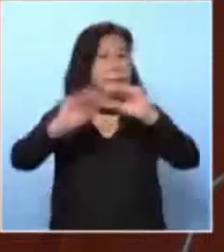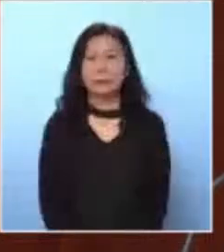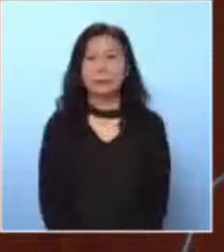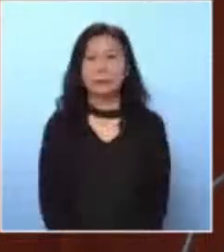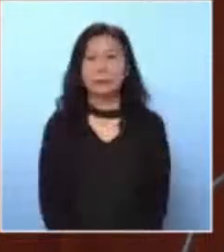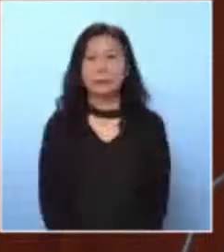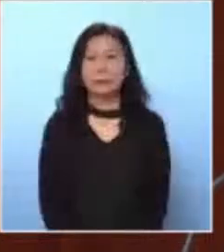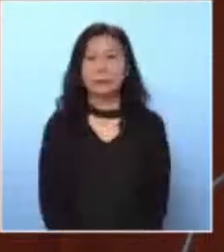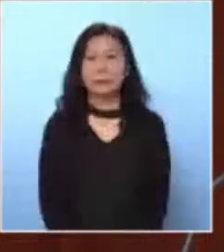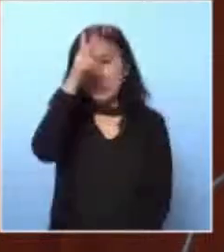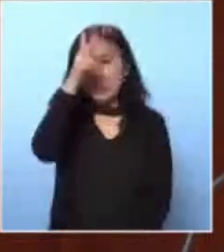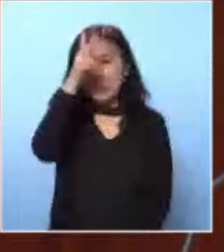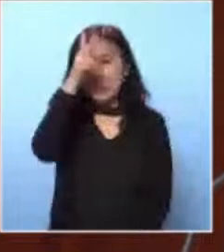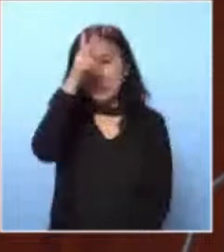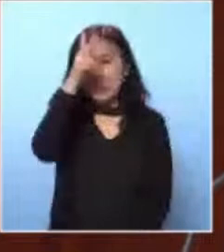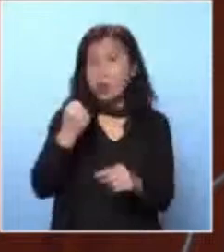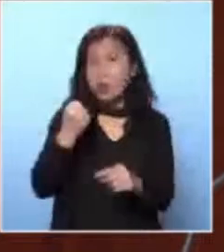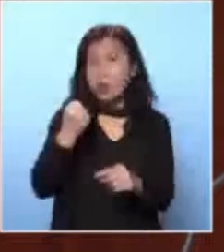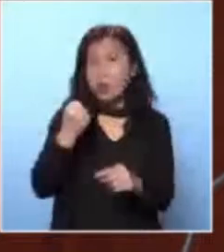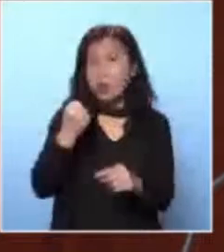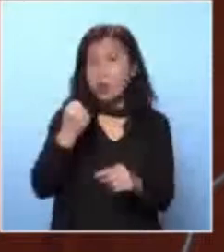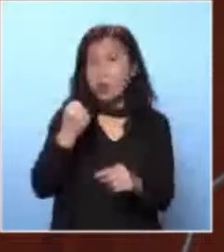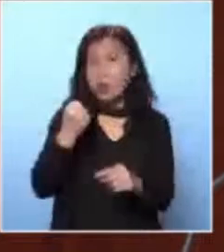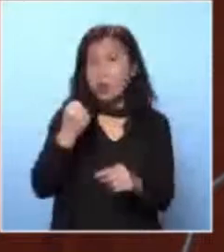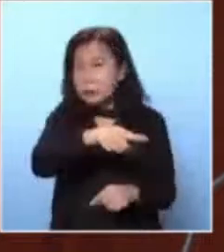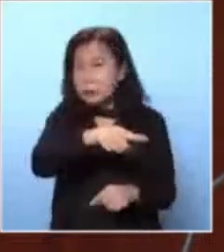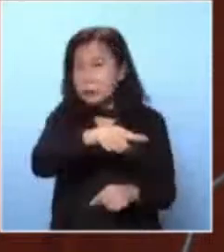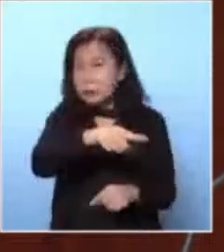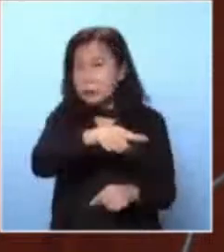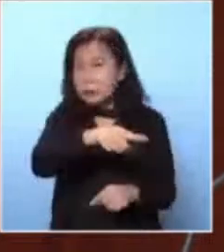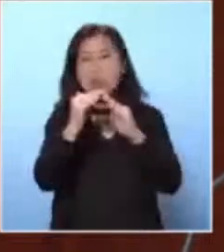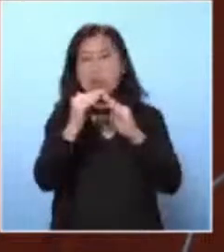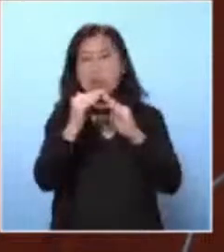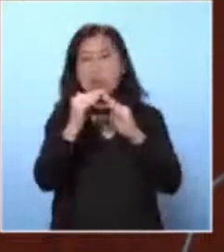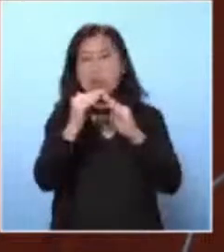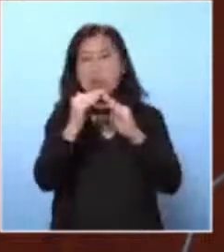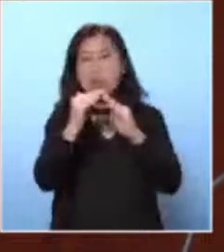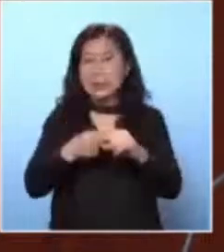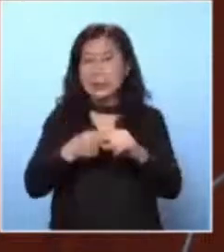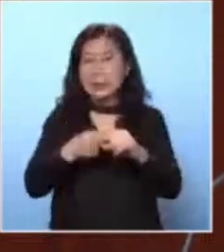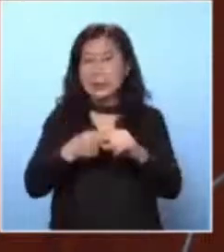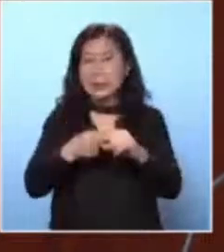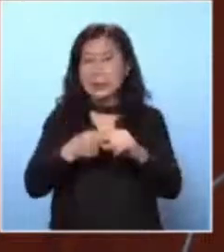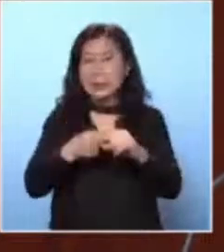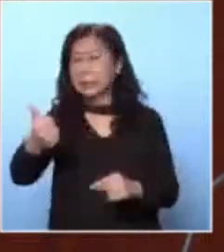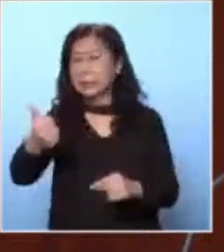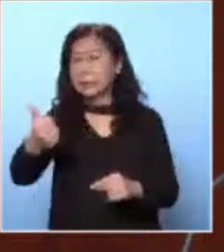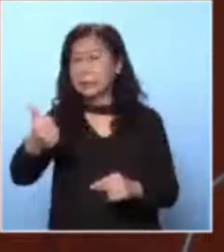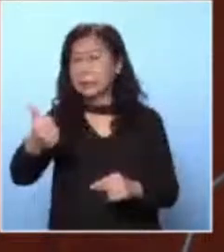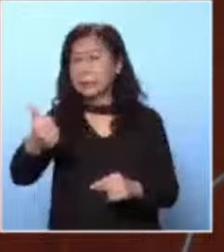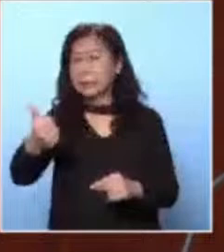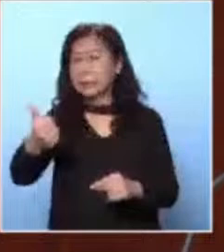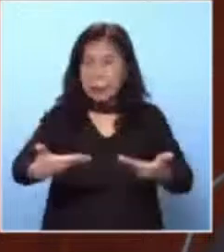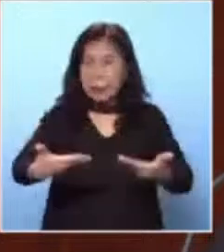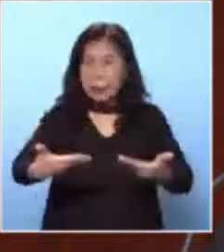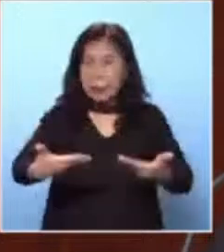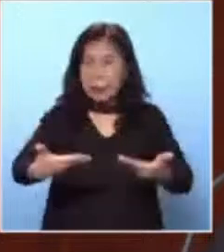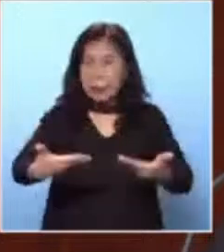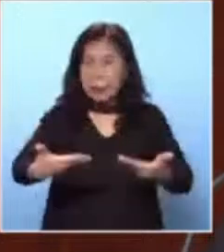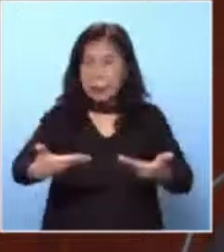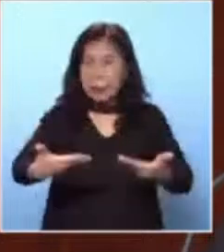all possible steps to spearhead land production, and we are seeing signs of improvement in housing supply.